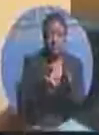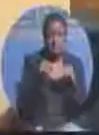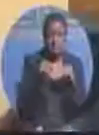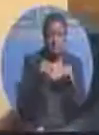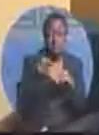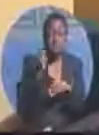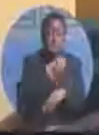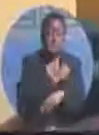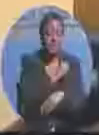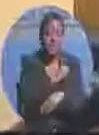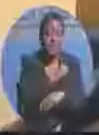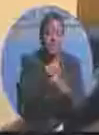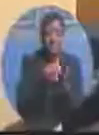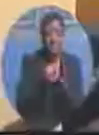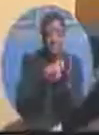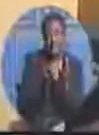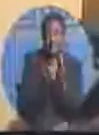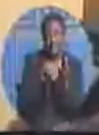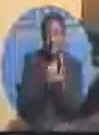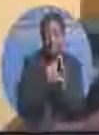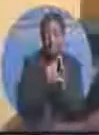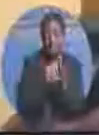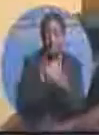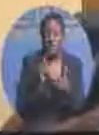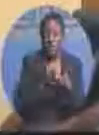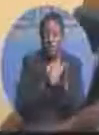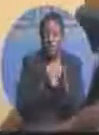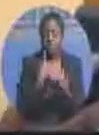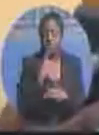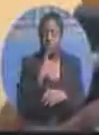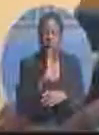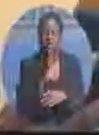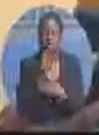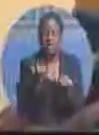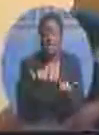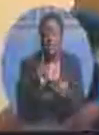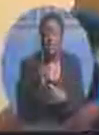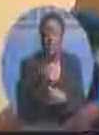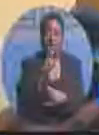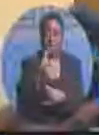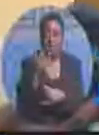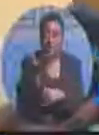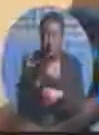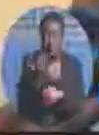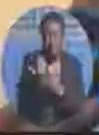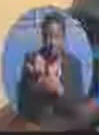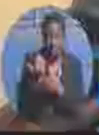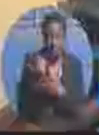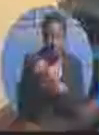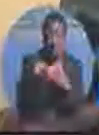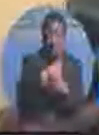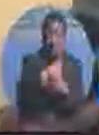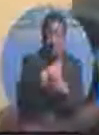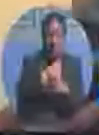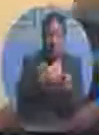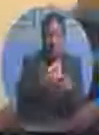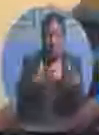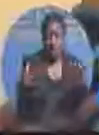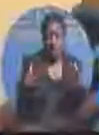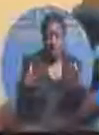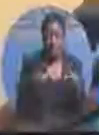One who's opened their mouth. Where were they when unceremoniously a large number of police officers were